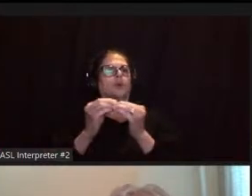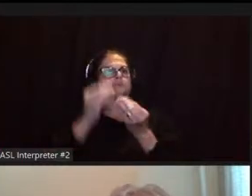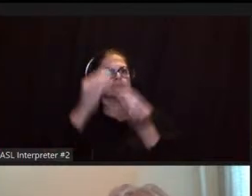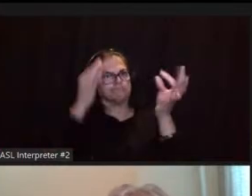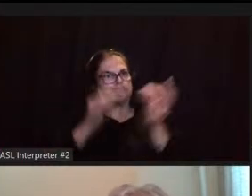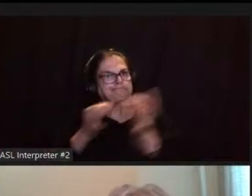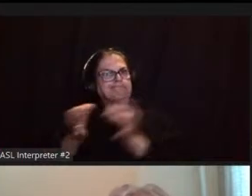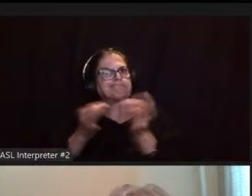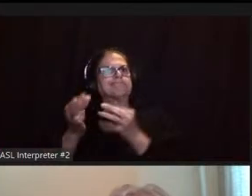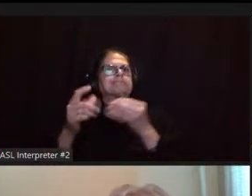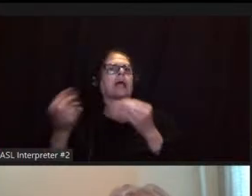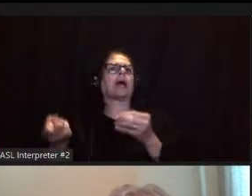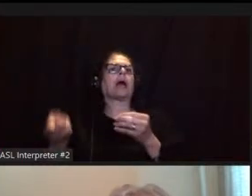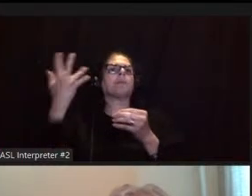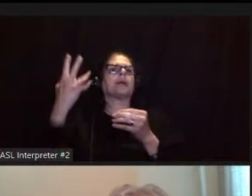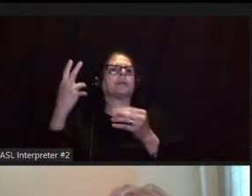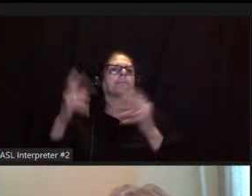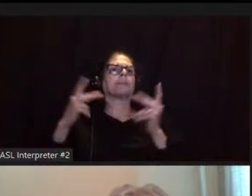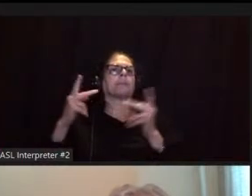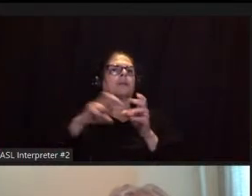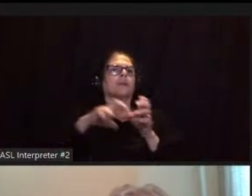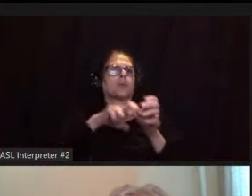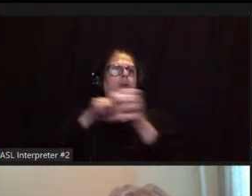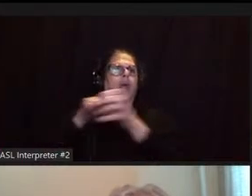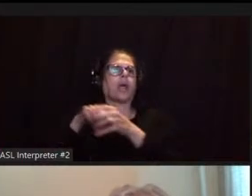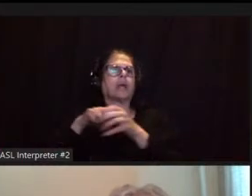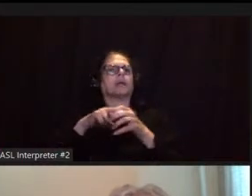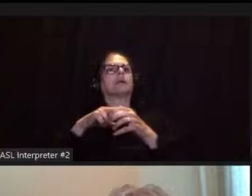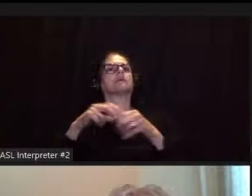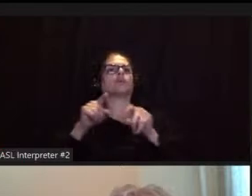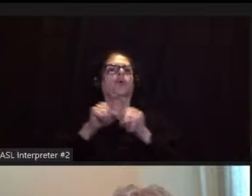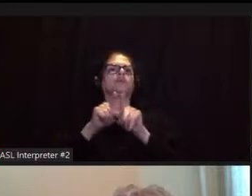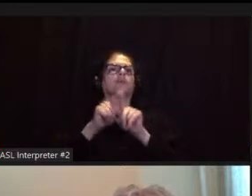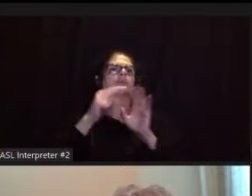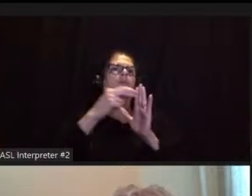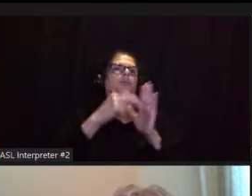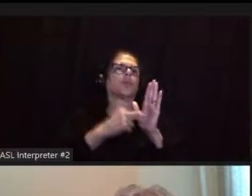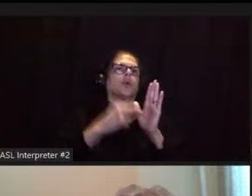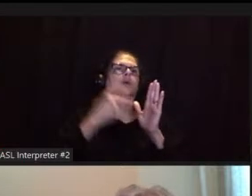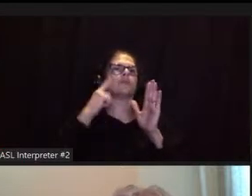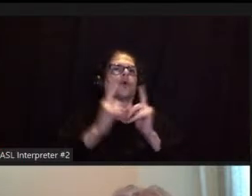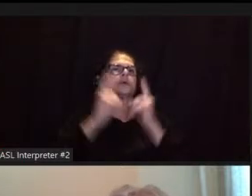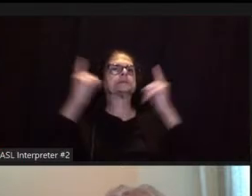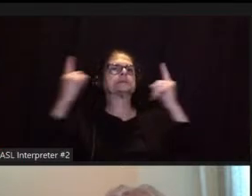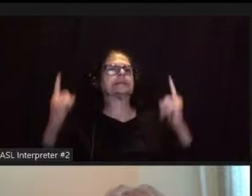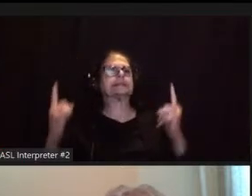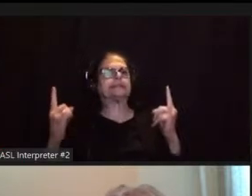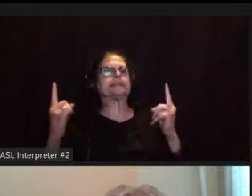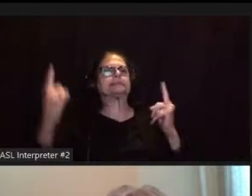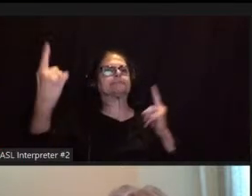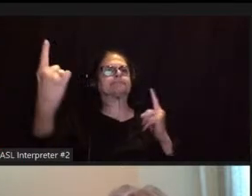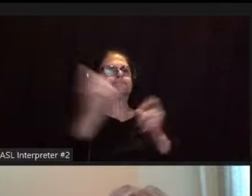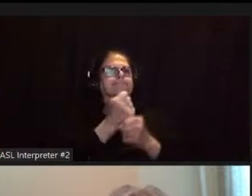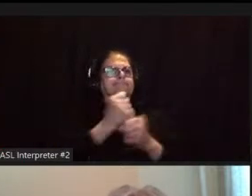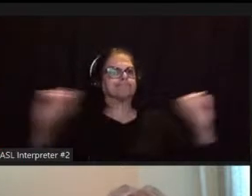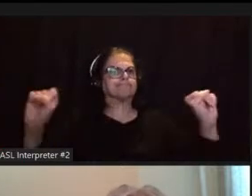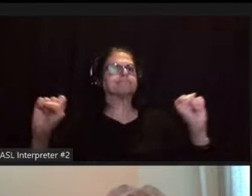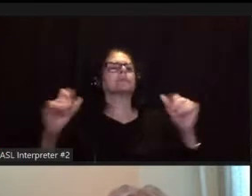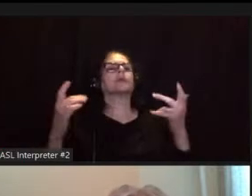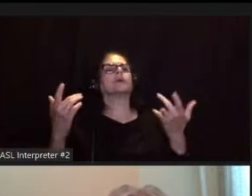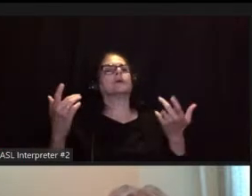is vis-a-vis, the social distancing guidelines. So I don't know if Mike Connolly is available.